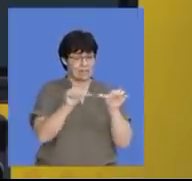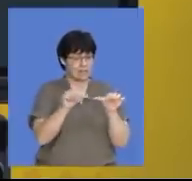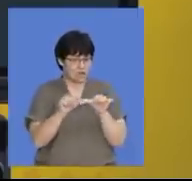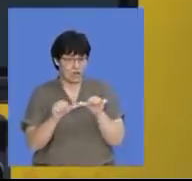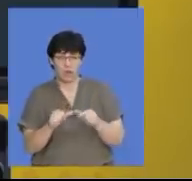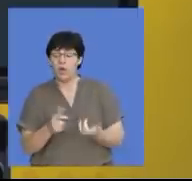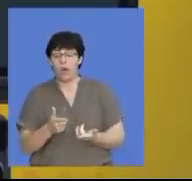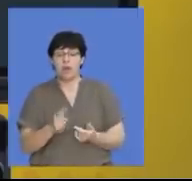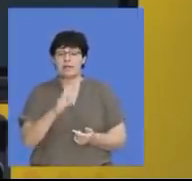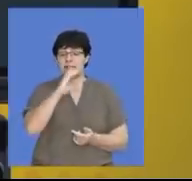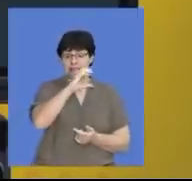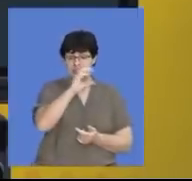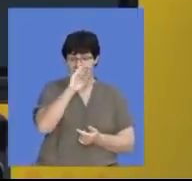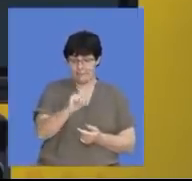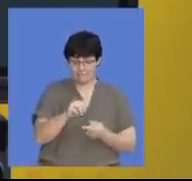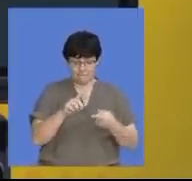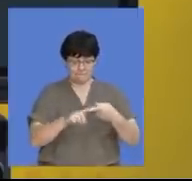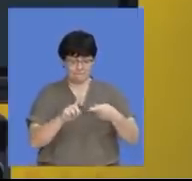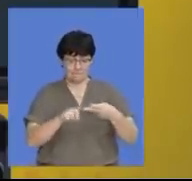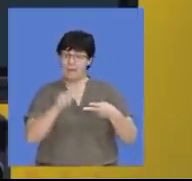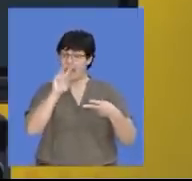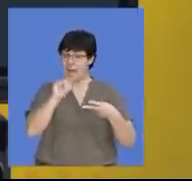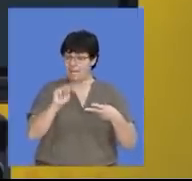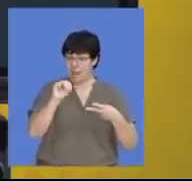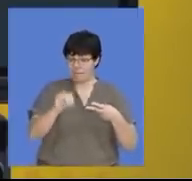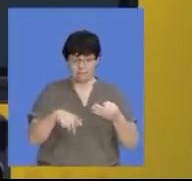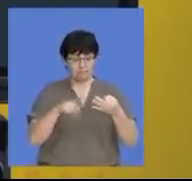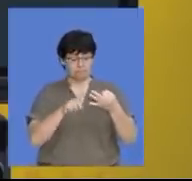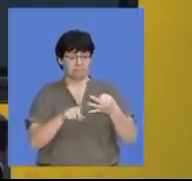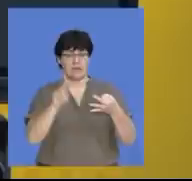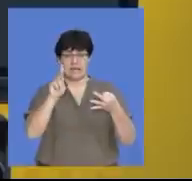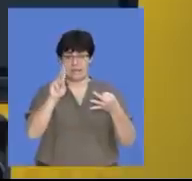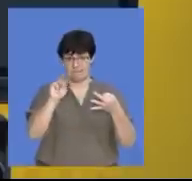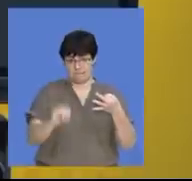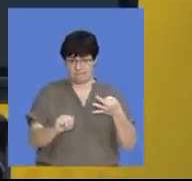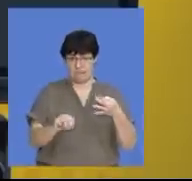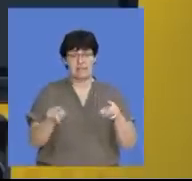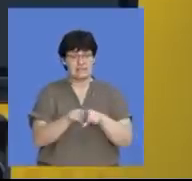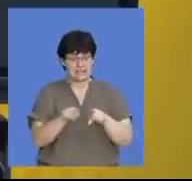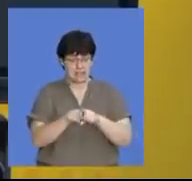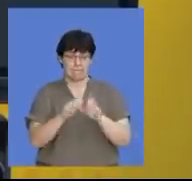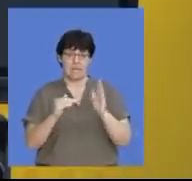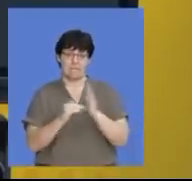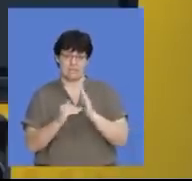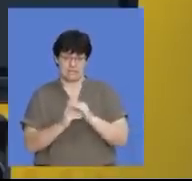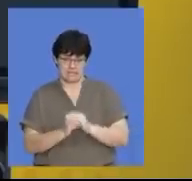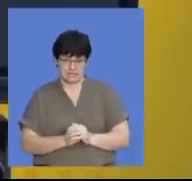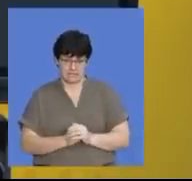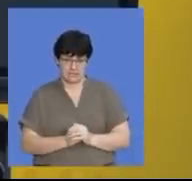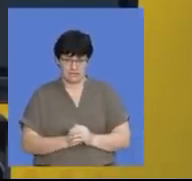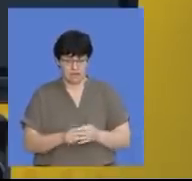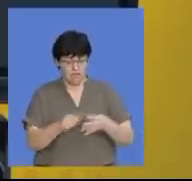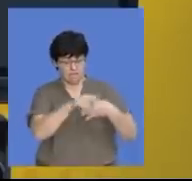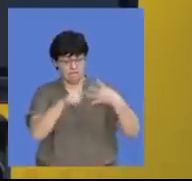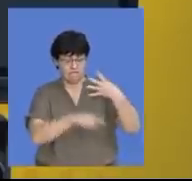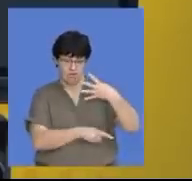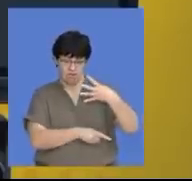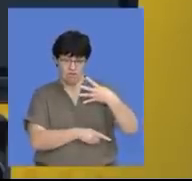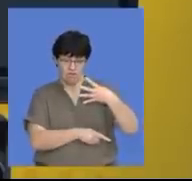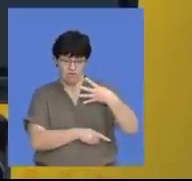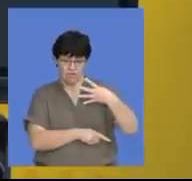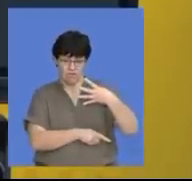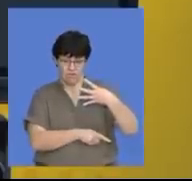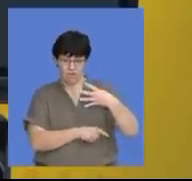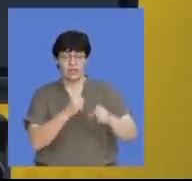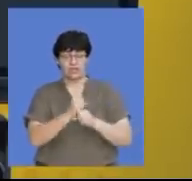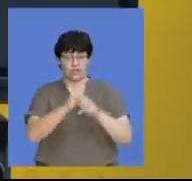with centimeters, millimeters, and kilometers, as well as meters. The four standard measurements that we work with